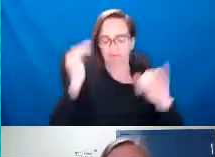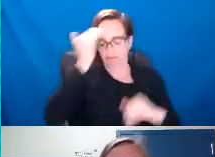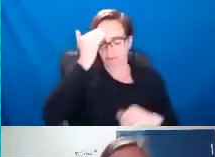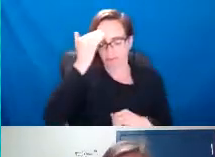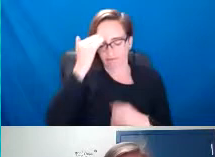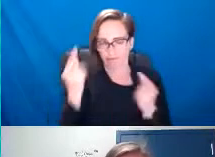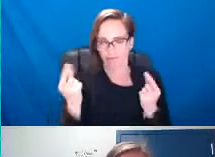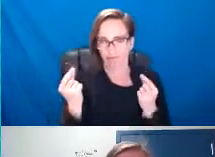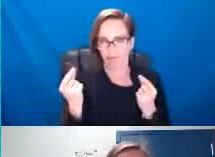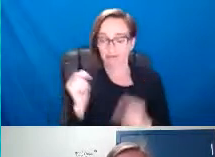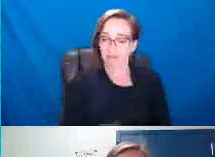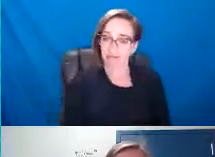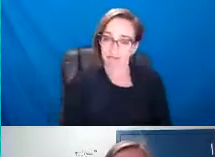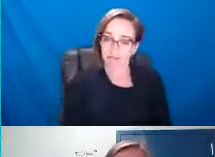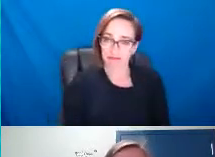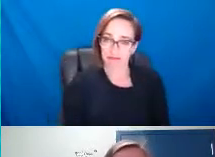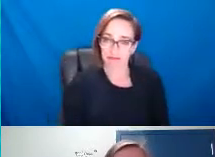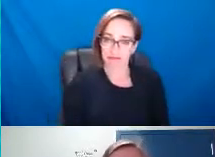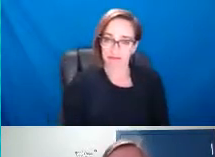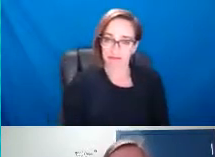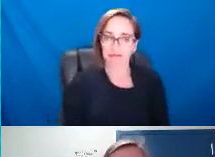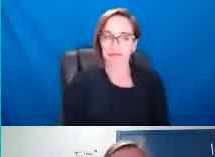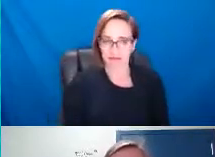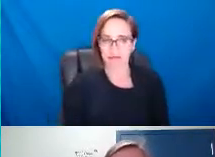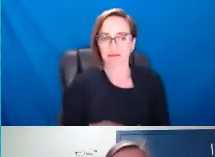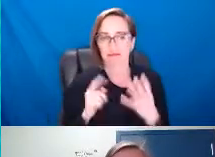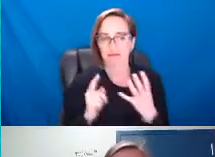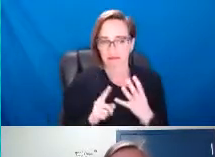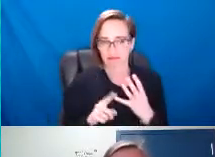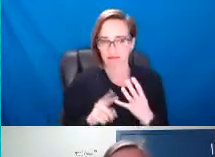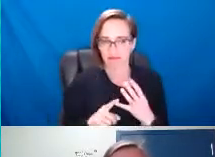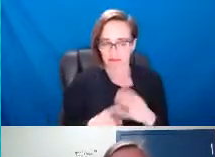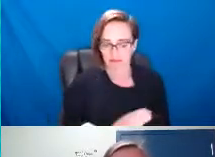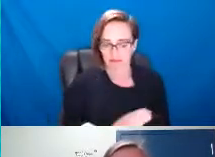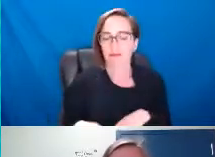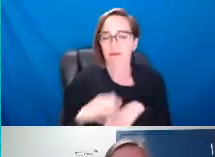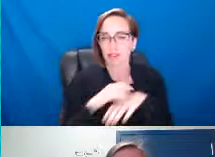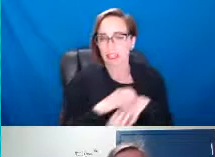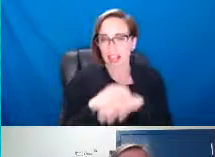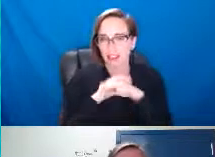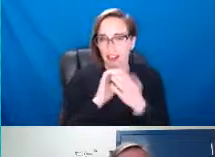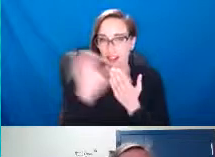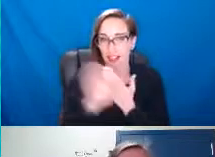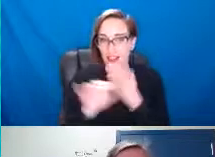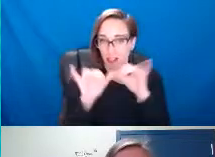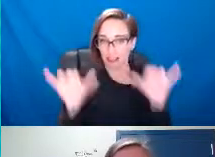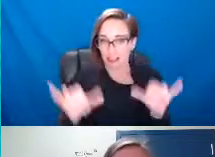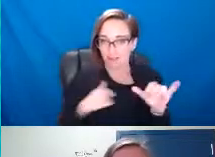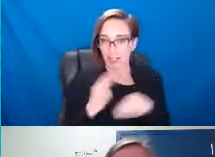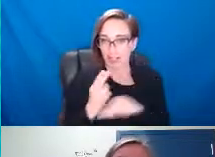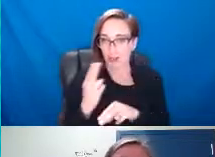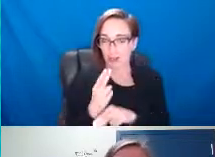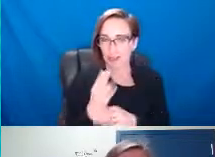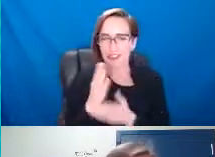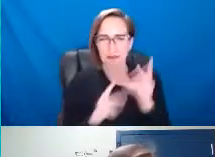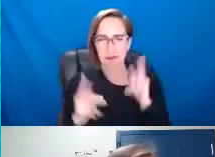identification marker. And finally, tactile calendar systems. I have used these, and you might say, well, that's not communication,